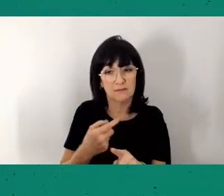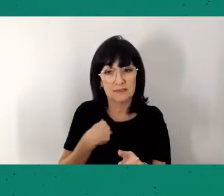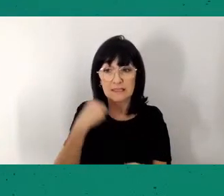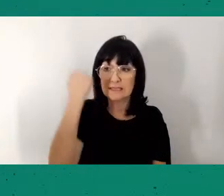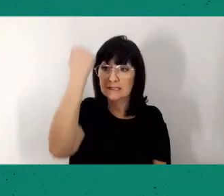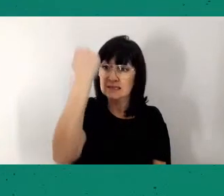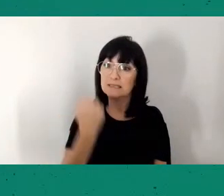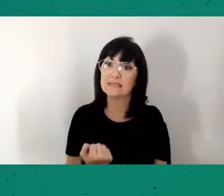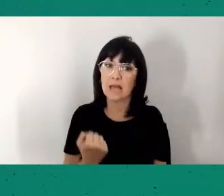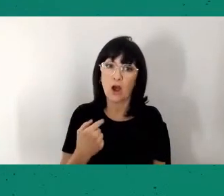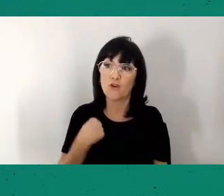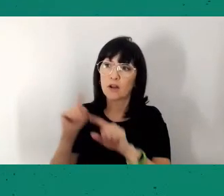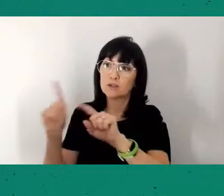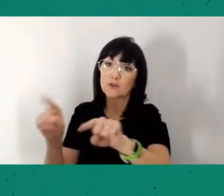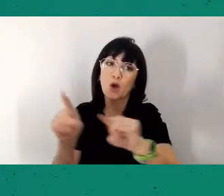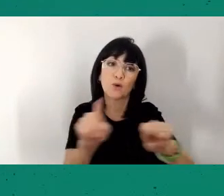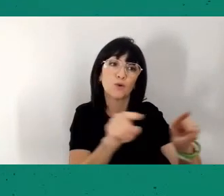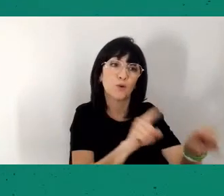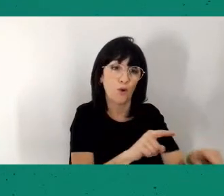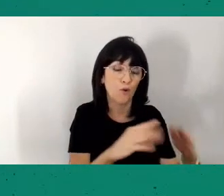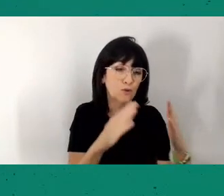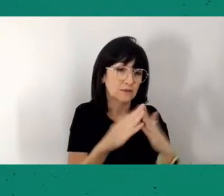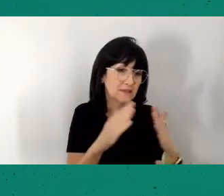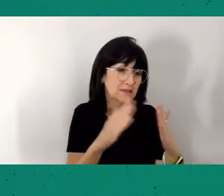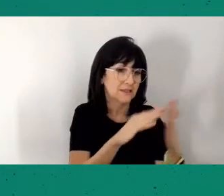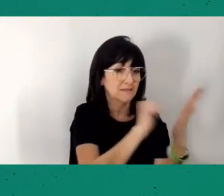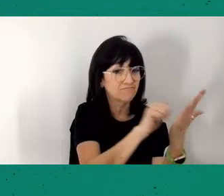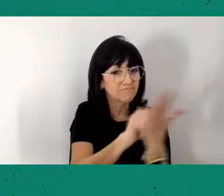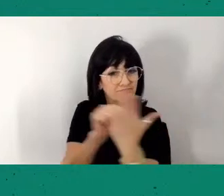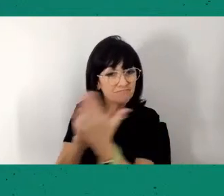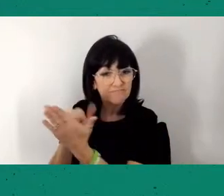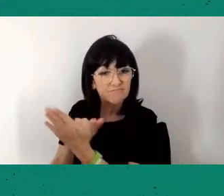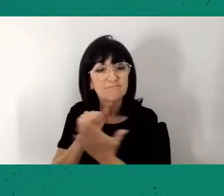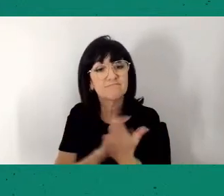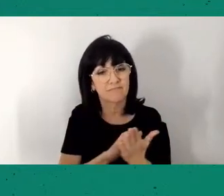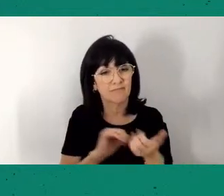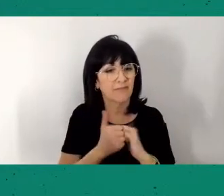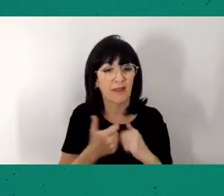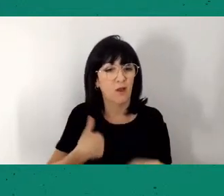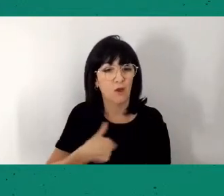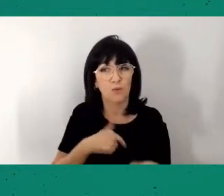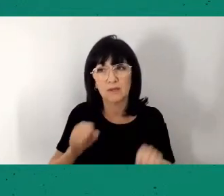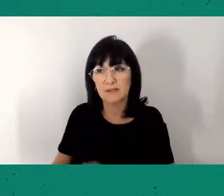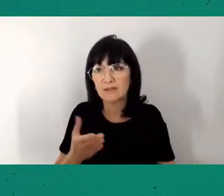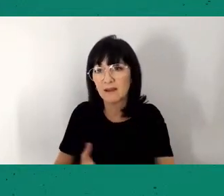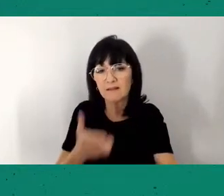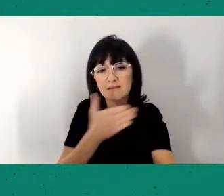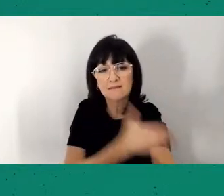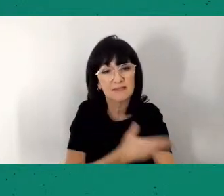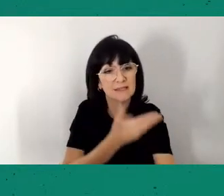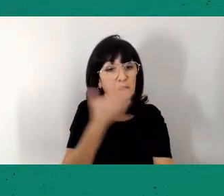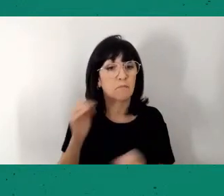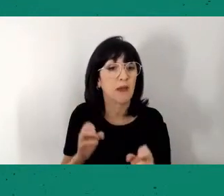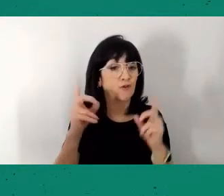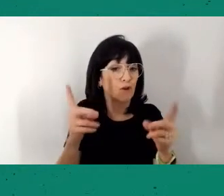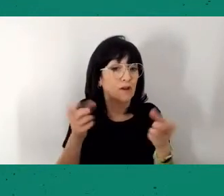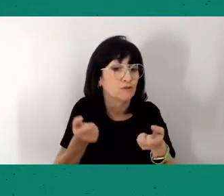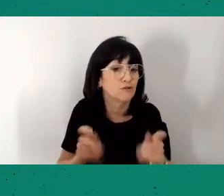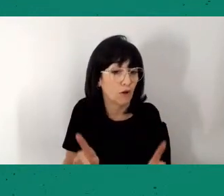of Wilmington, talking to residents about how we do a better job providing better educational